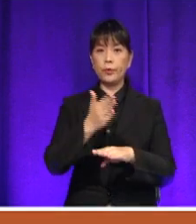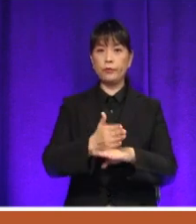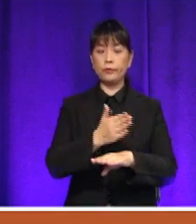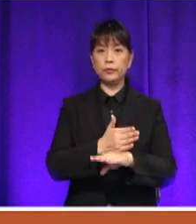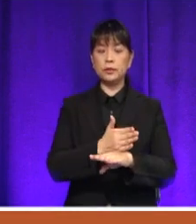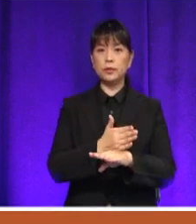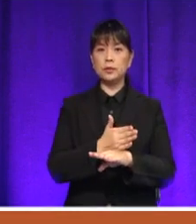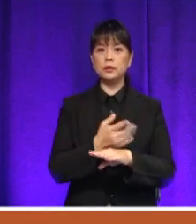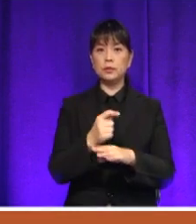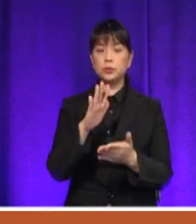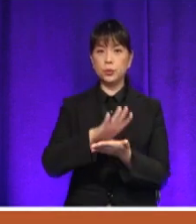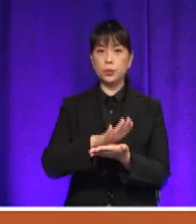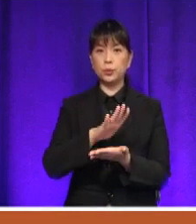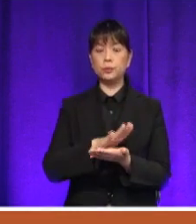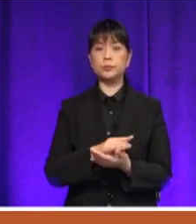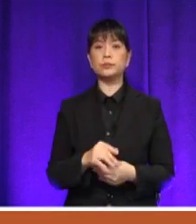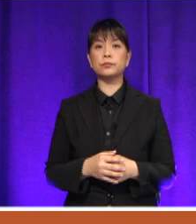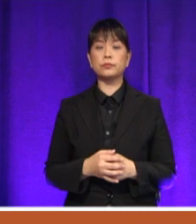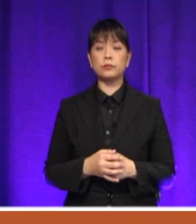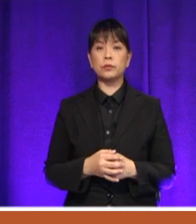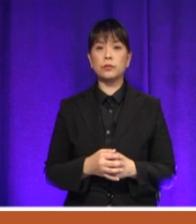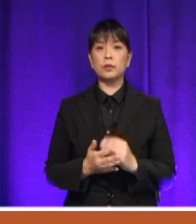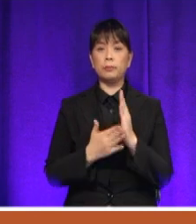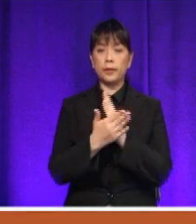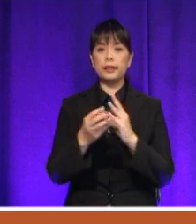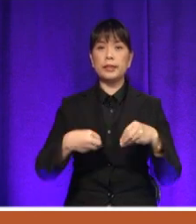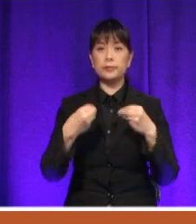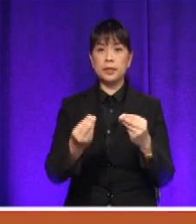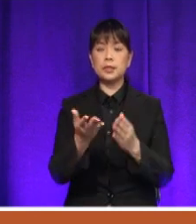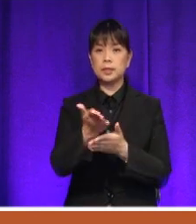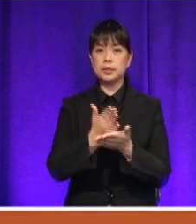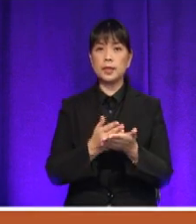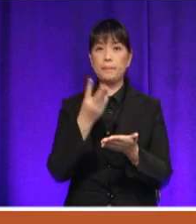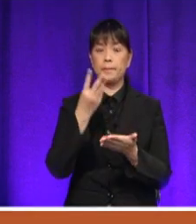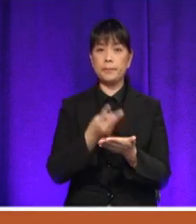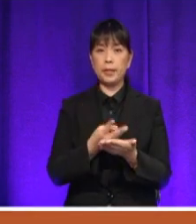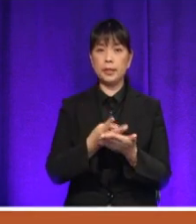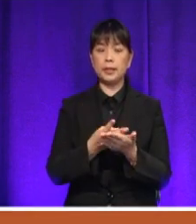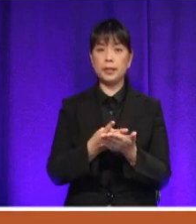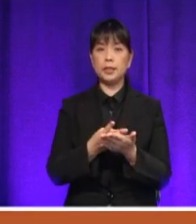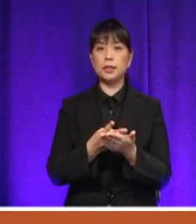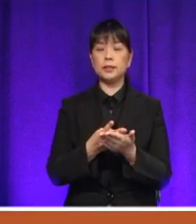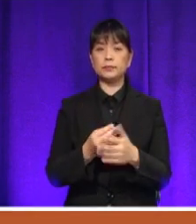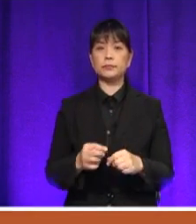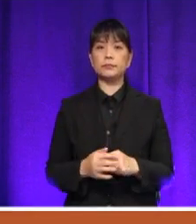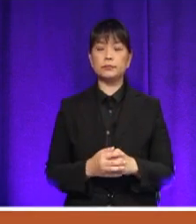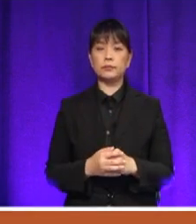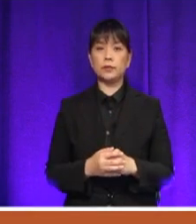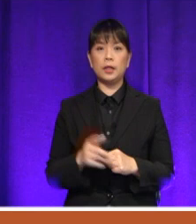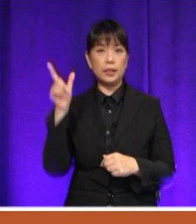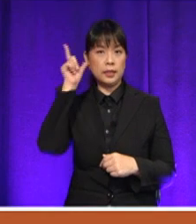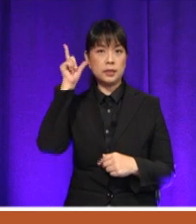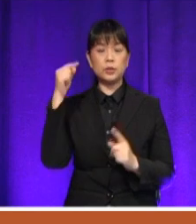the name of the school, by giving it some money to spend. Listen to